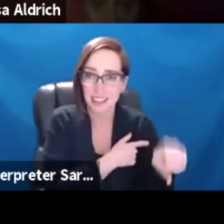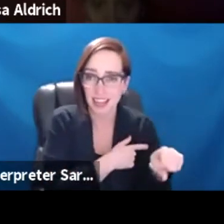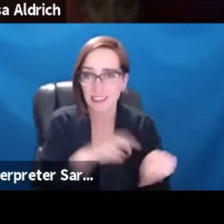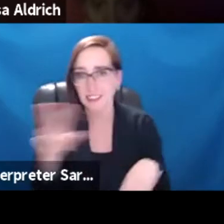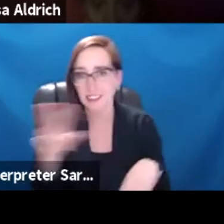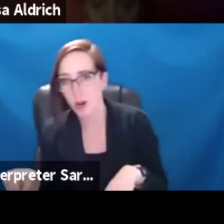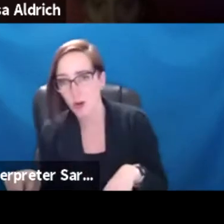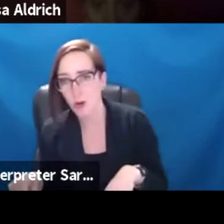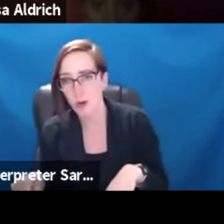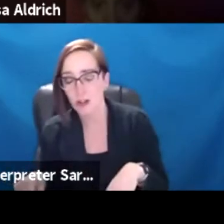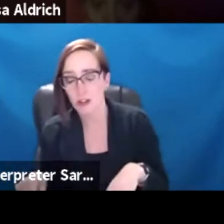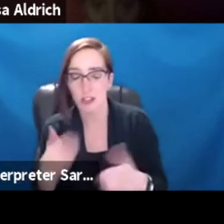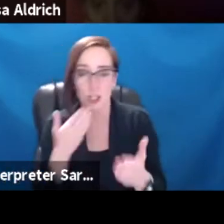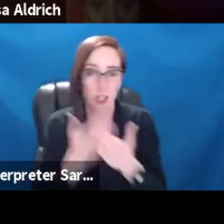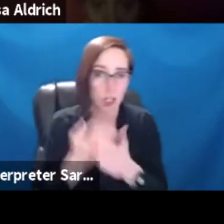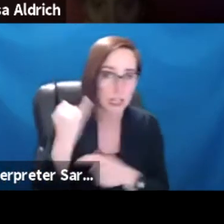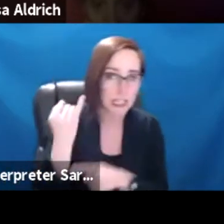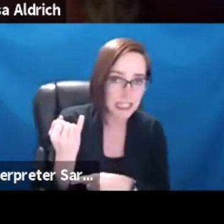get